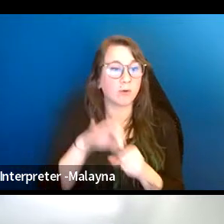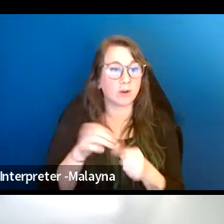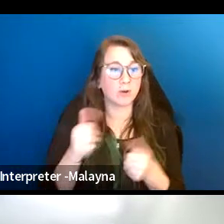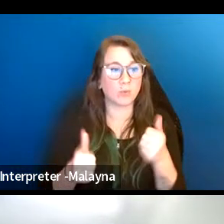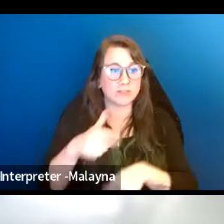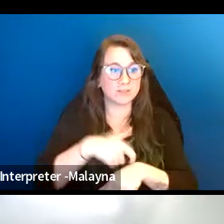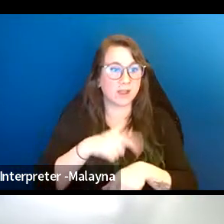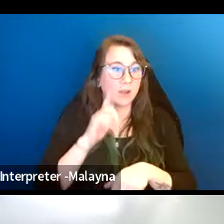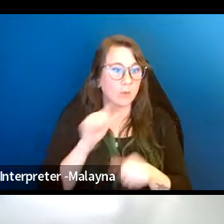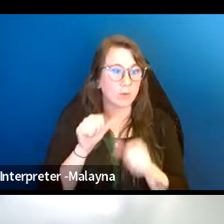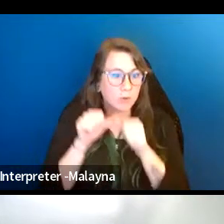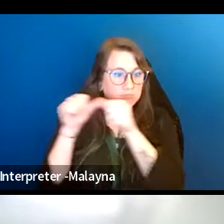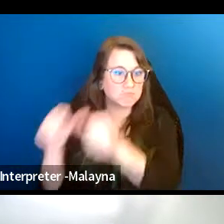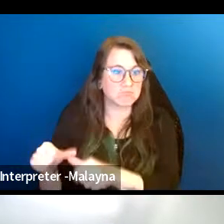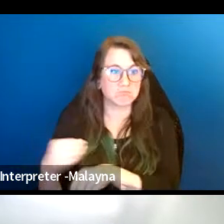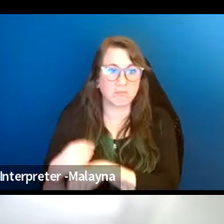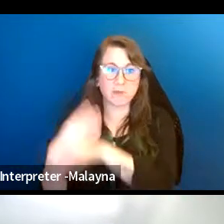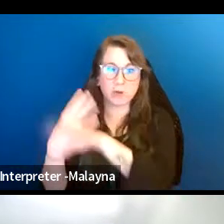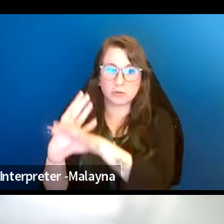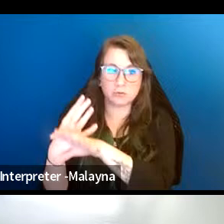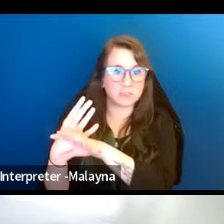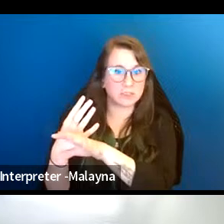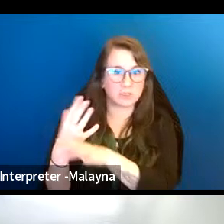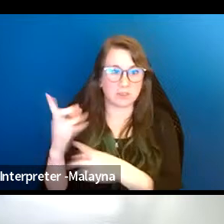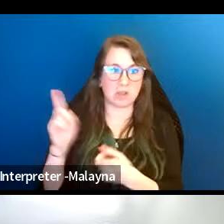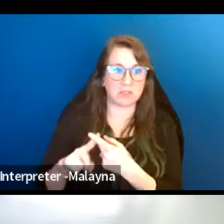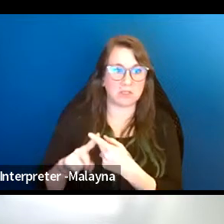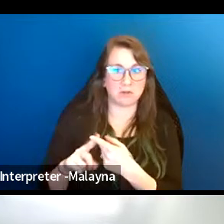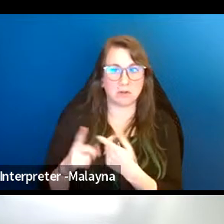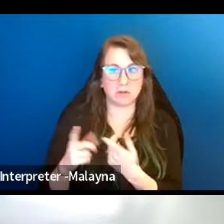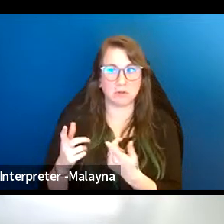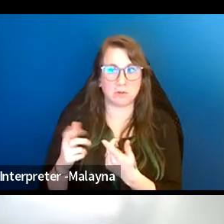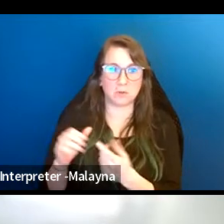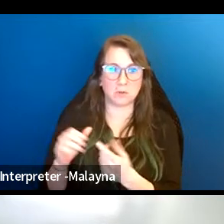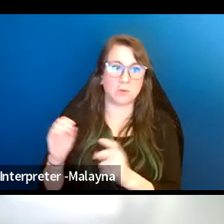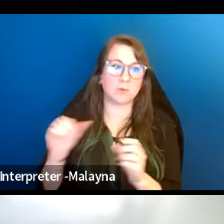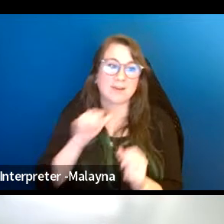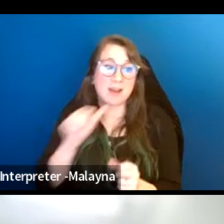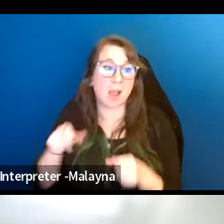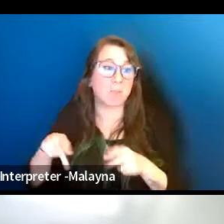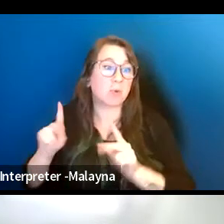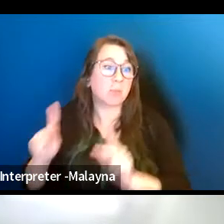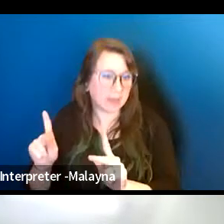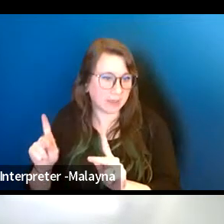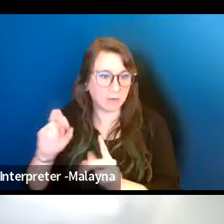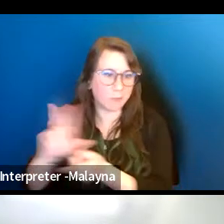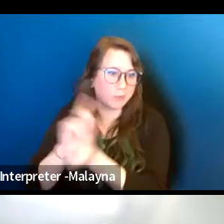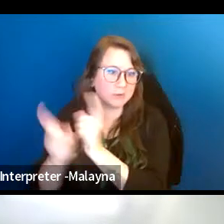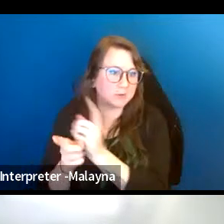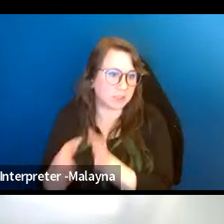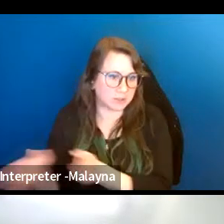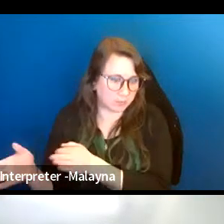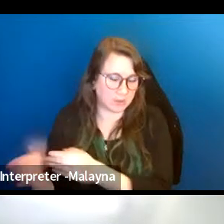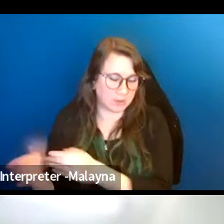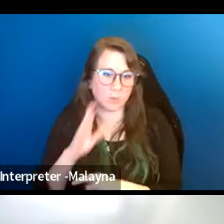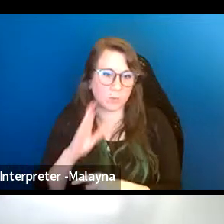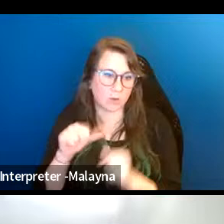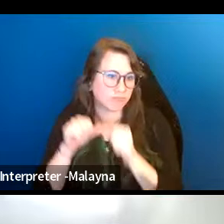meeting virtually until we were no longer permitted to do so or made a change in plan.